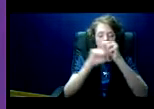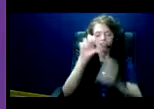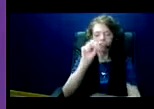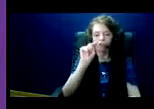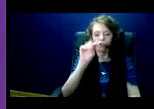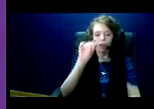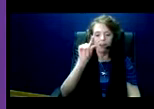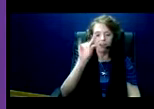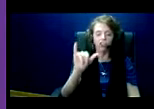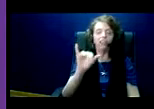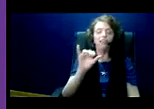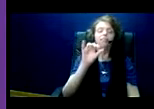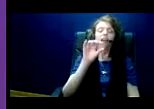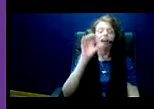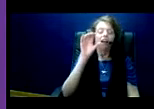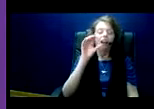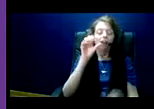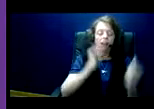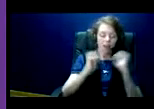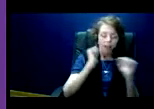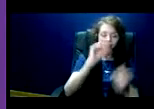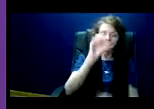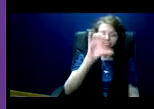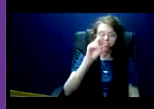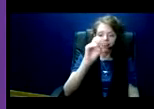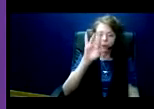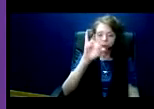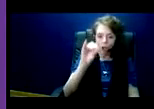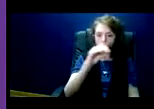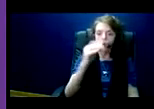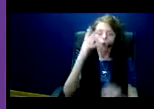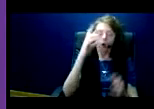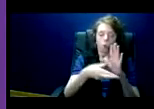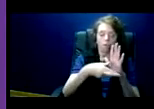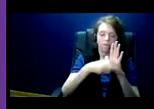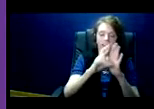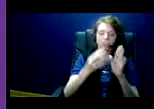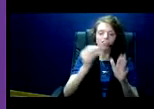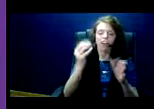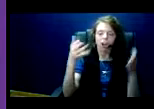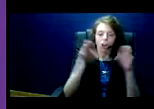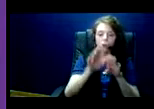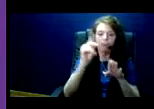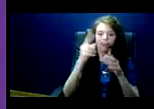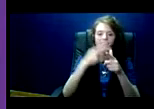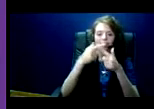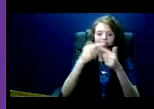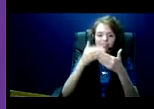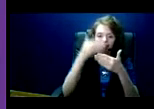scenarios, Q&A, reflection, and closing. And Susan, can we go to the next slide?